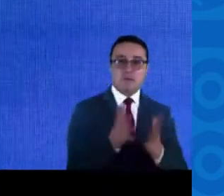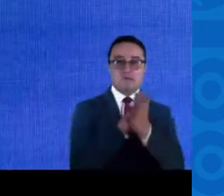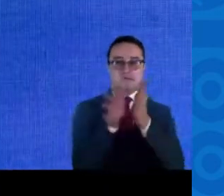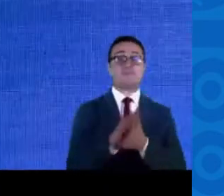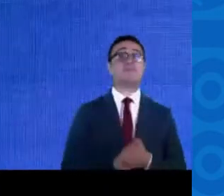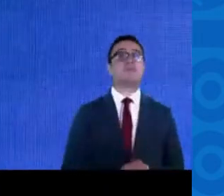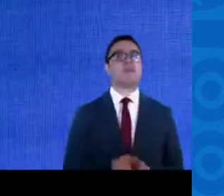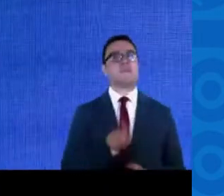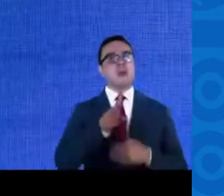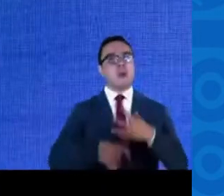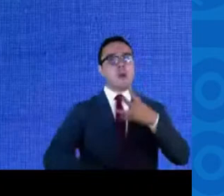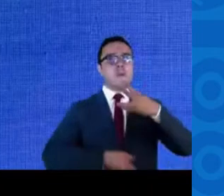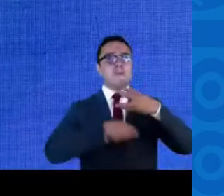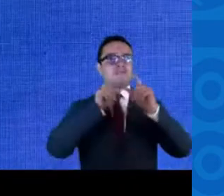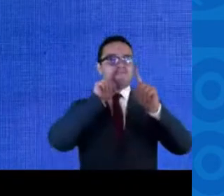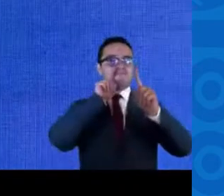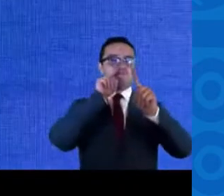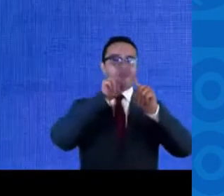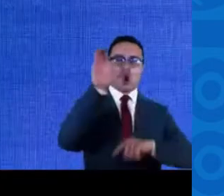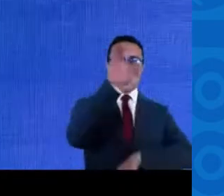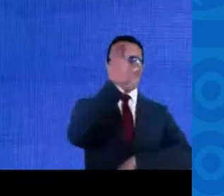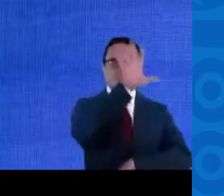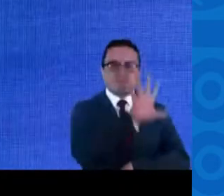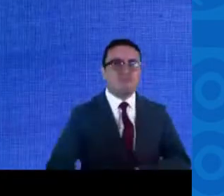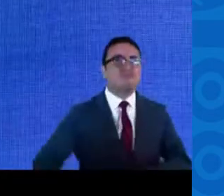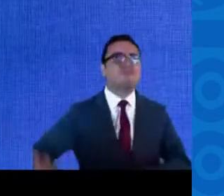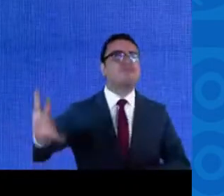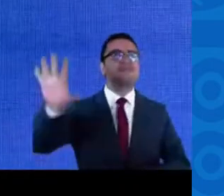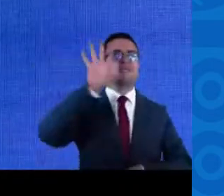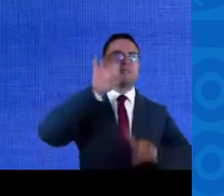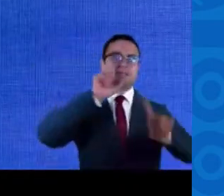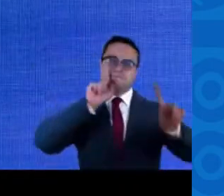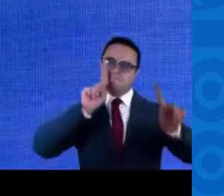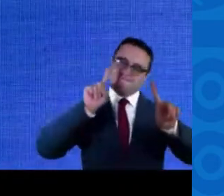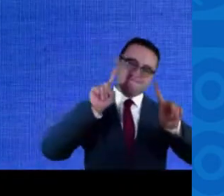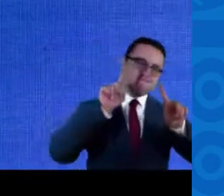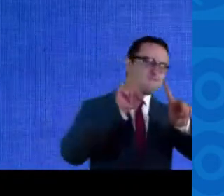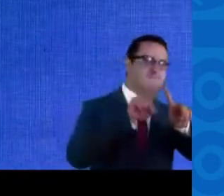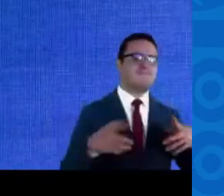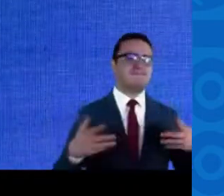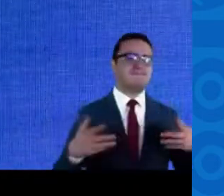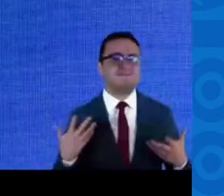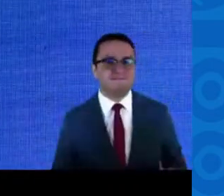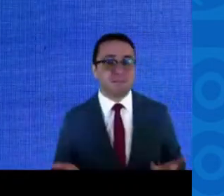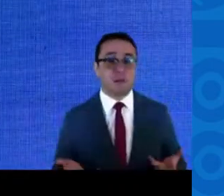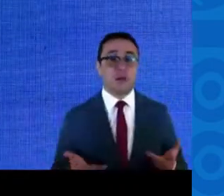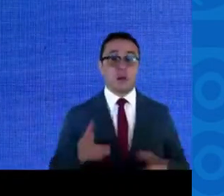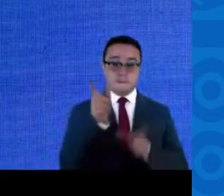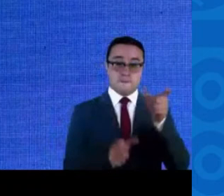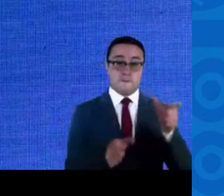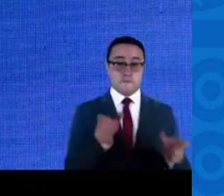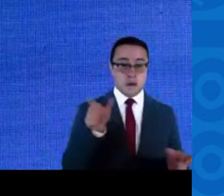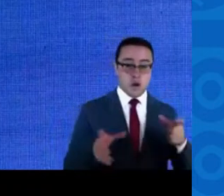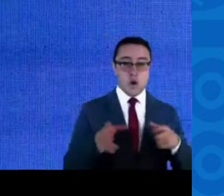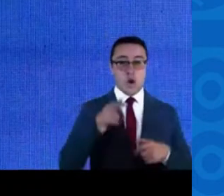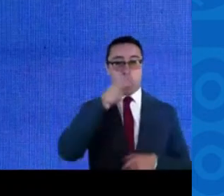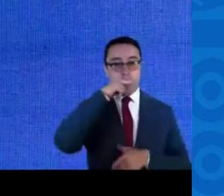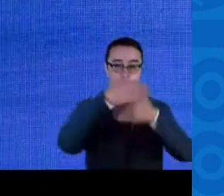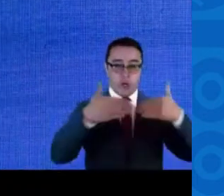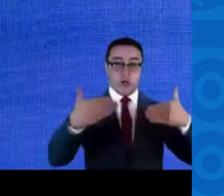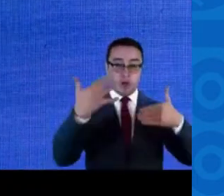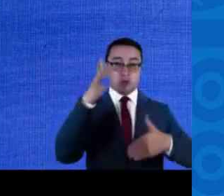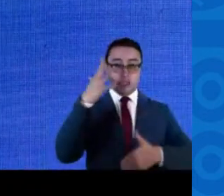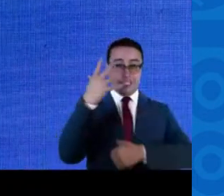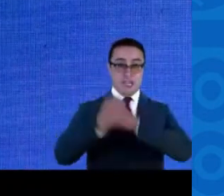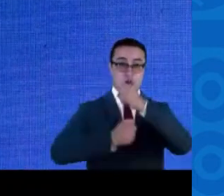on, but part of a national goal, it is a part of a national goal, which is